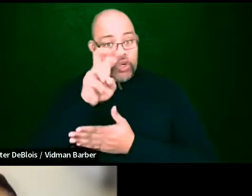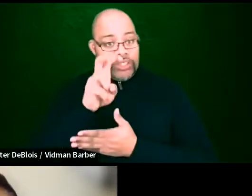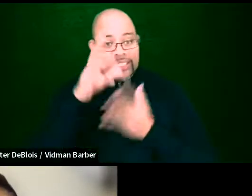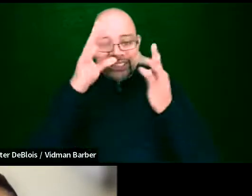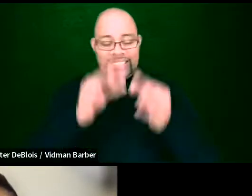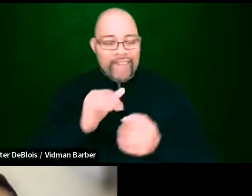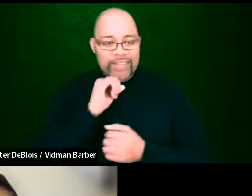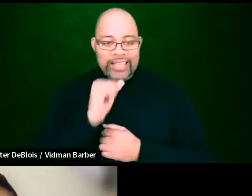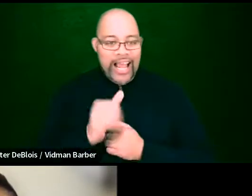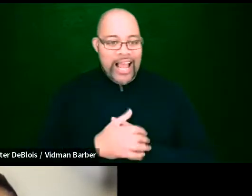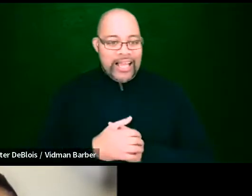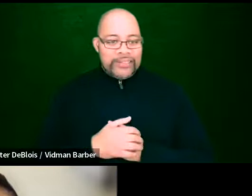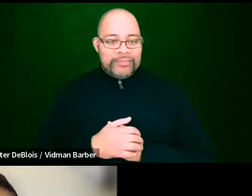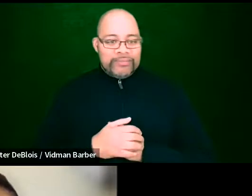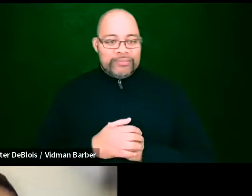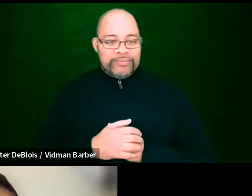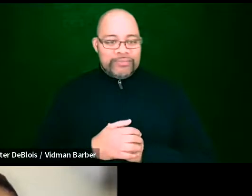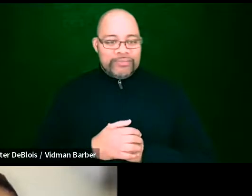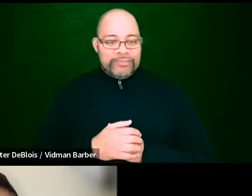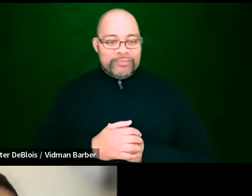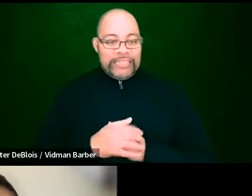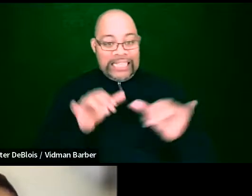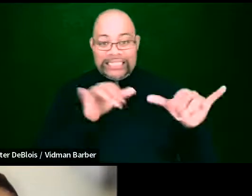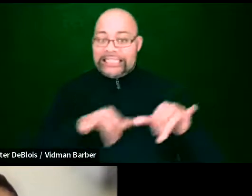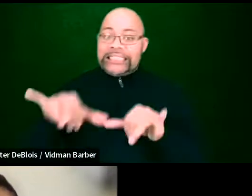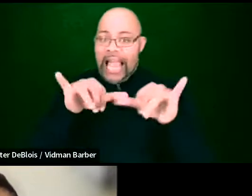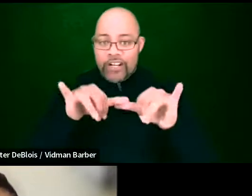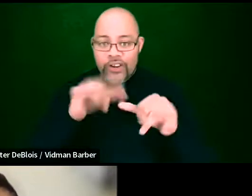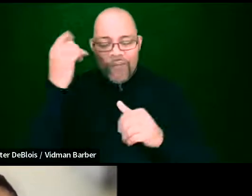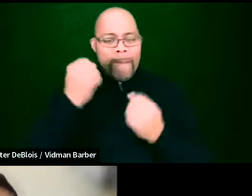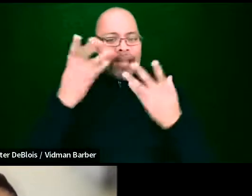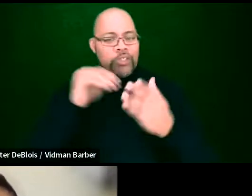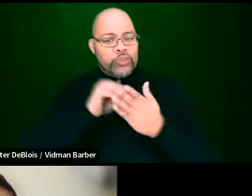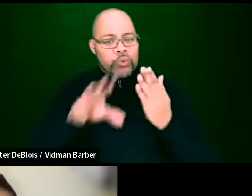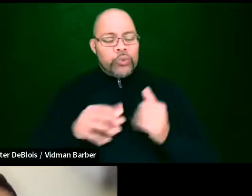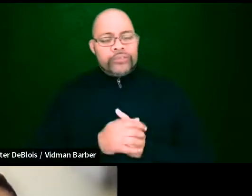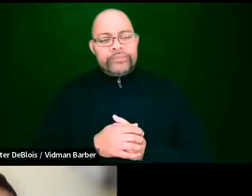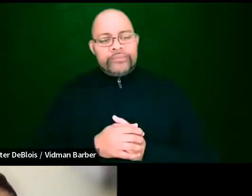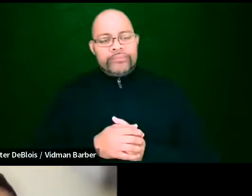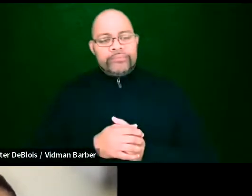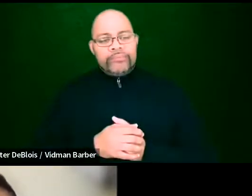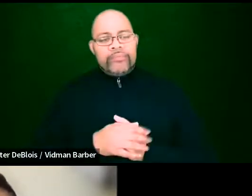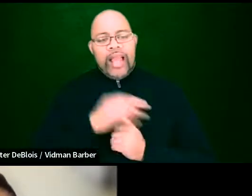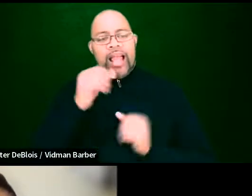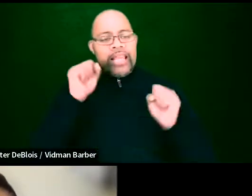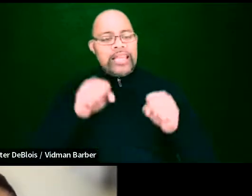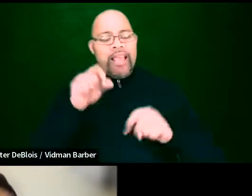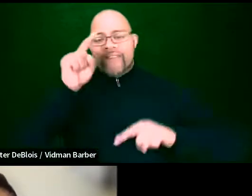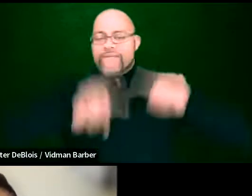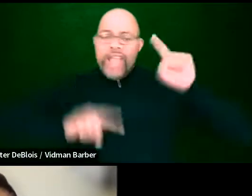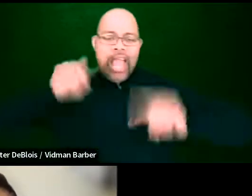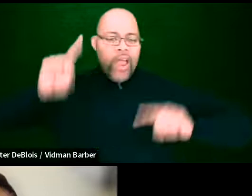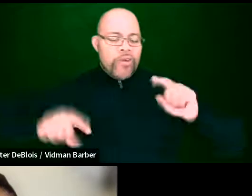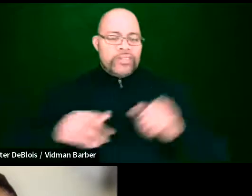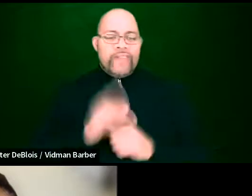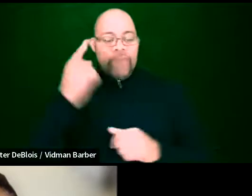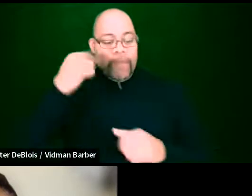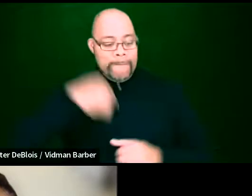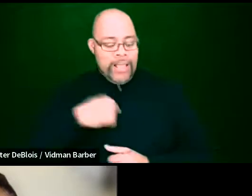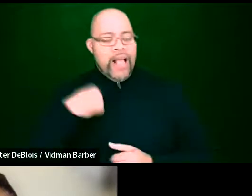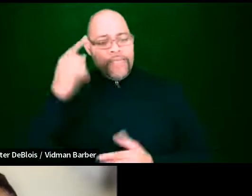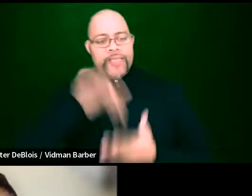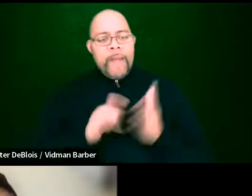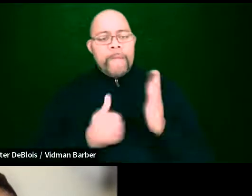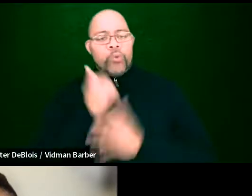not the standard for a lot of students, and it can vary. But for me, I think the